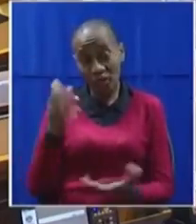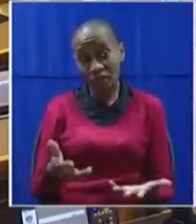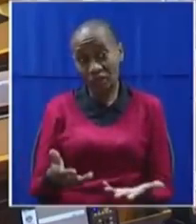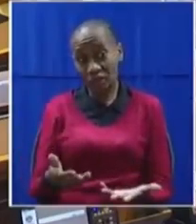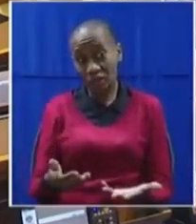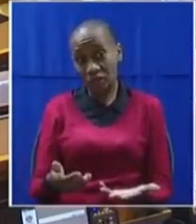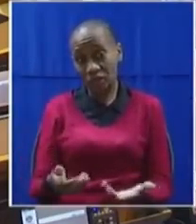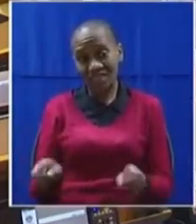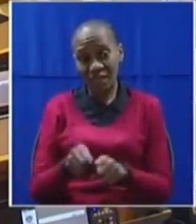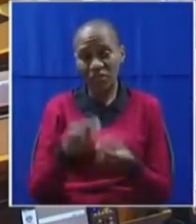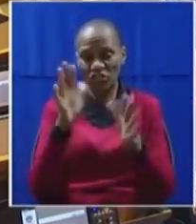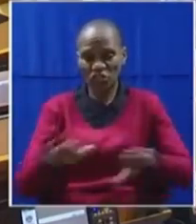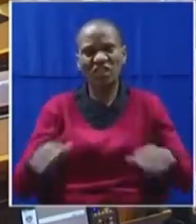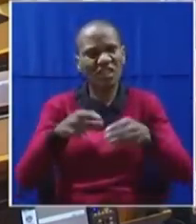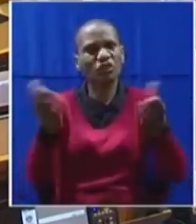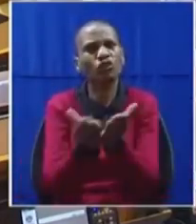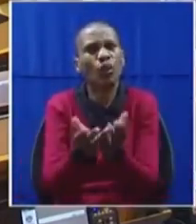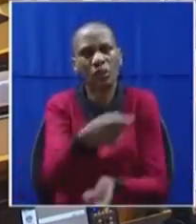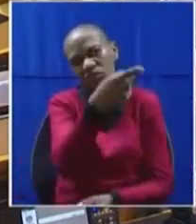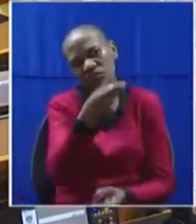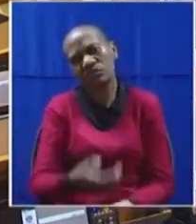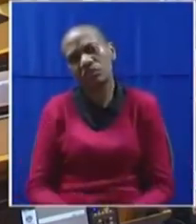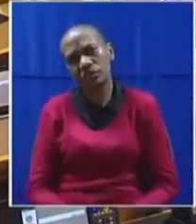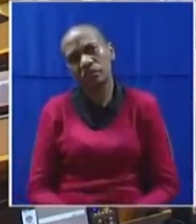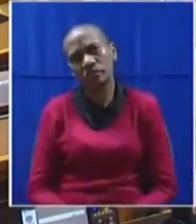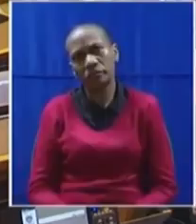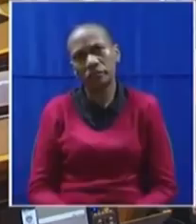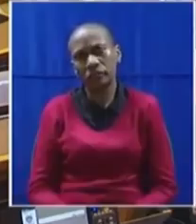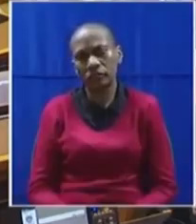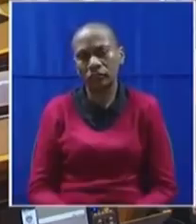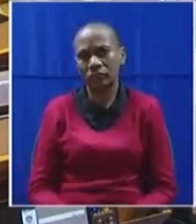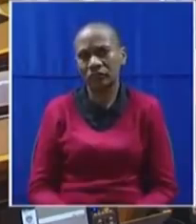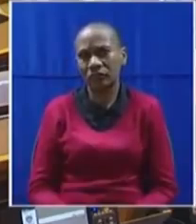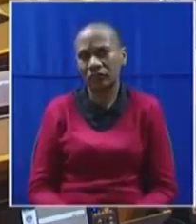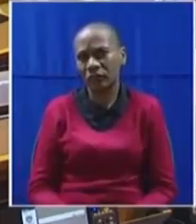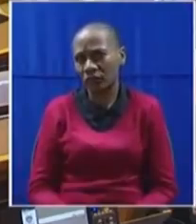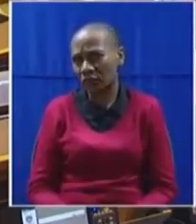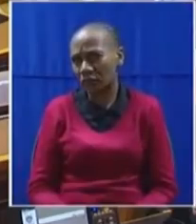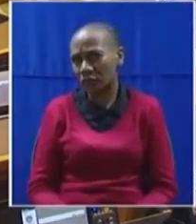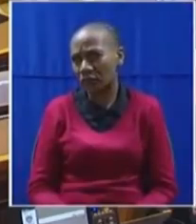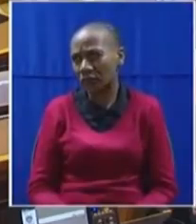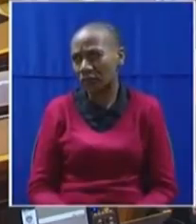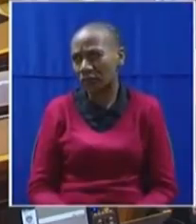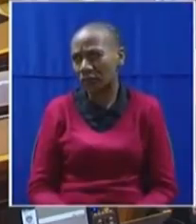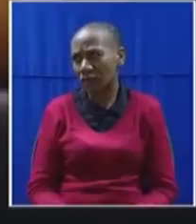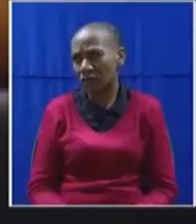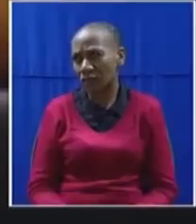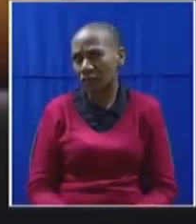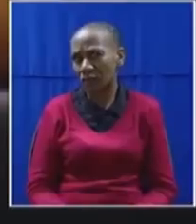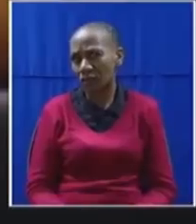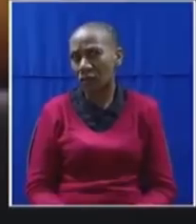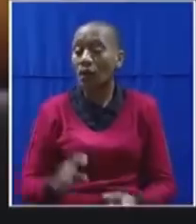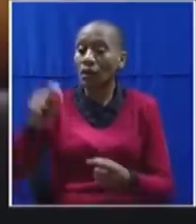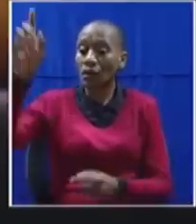Can you proceed with the speech? It's a speech, Sam Jesse. Don't continue to interject. Point of order. What's your point of